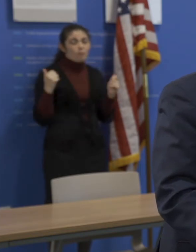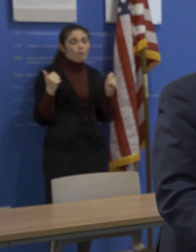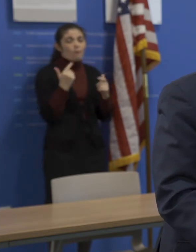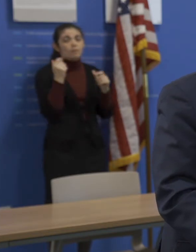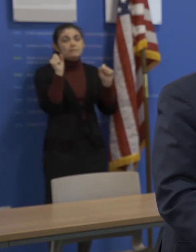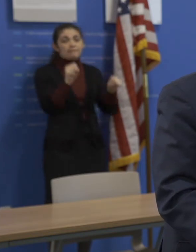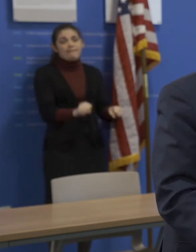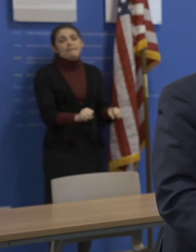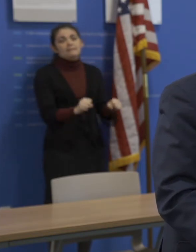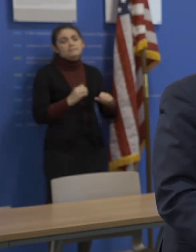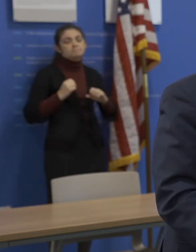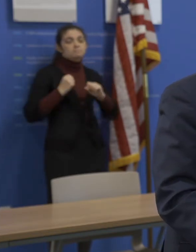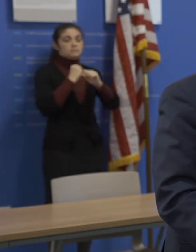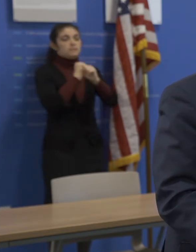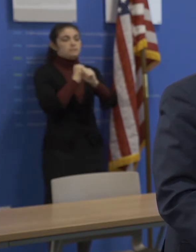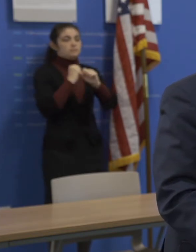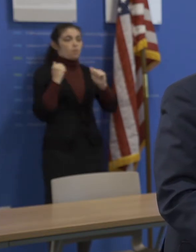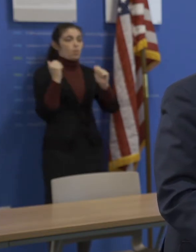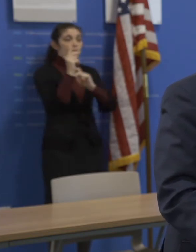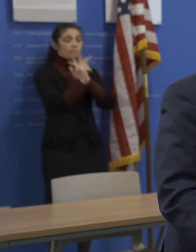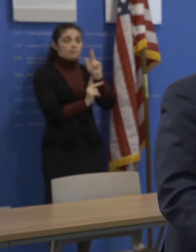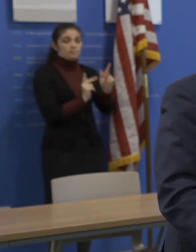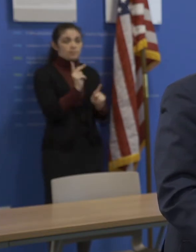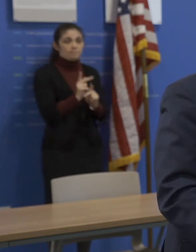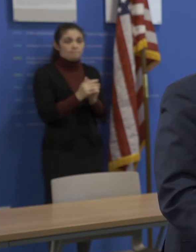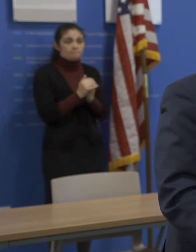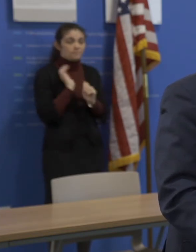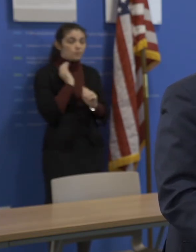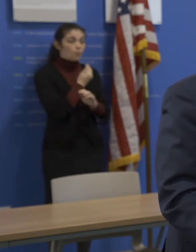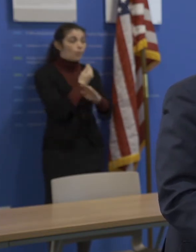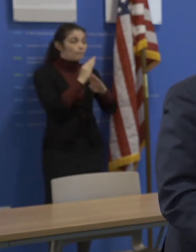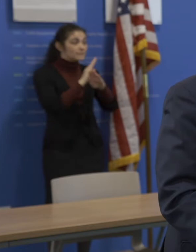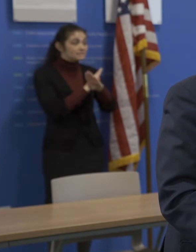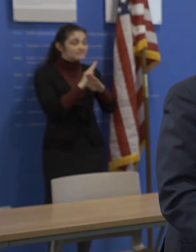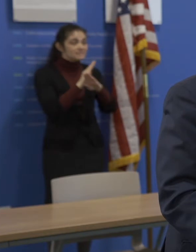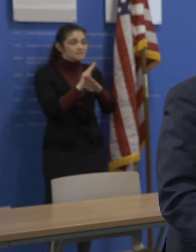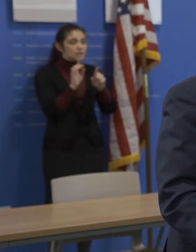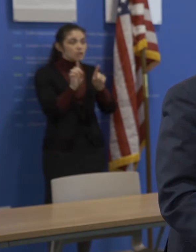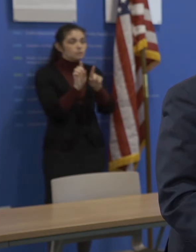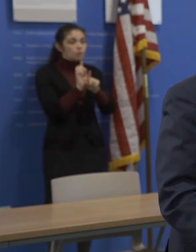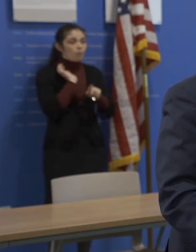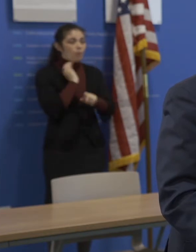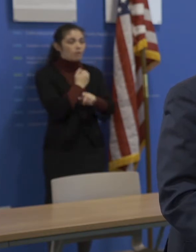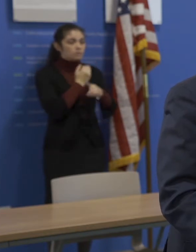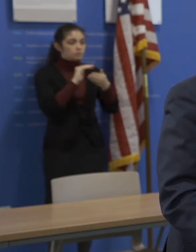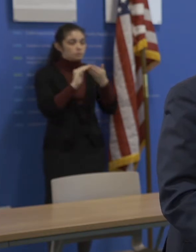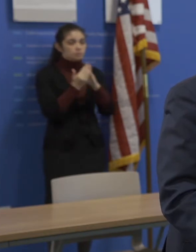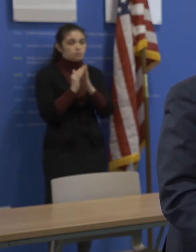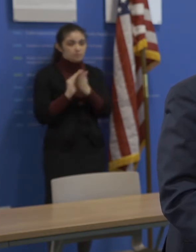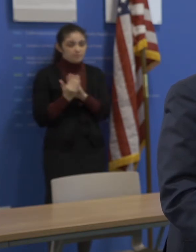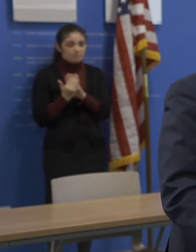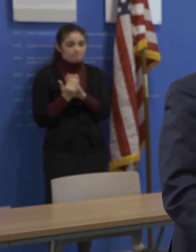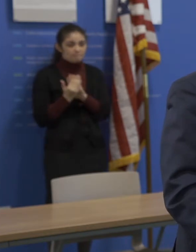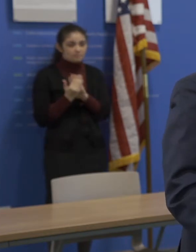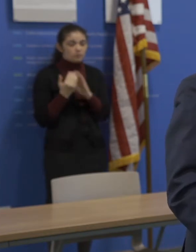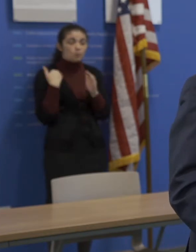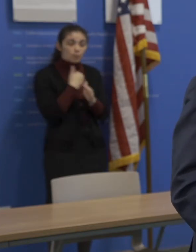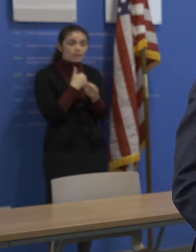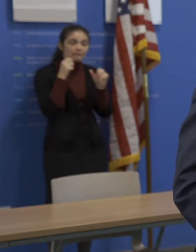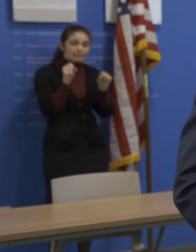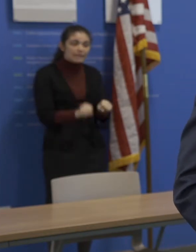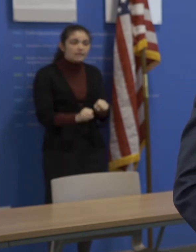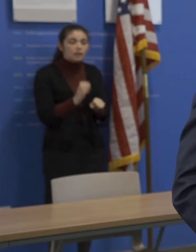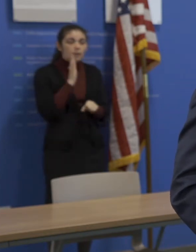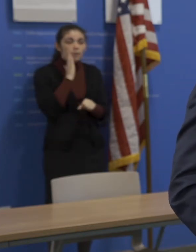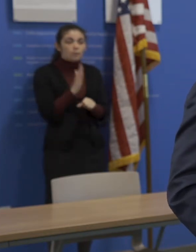steps necessary to protect our residents, our businesses, and our community. We can and